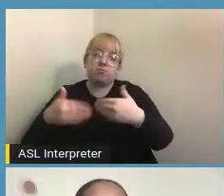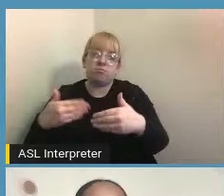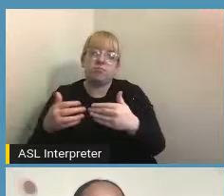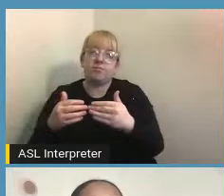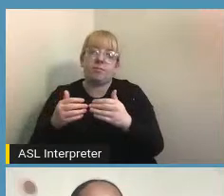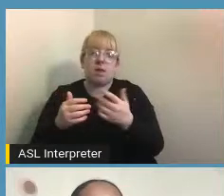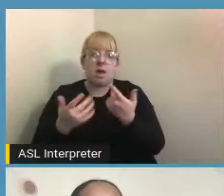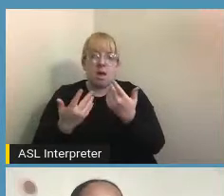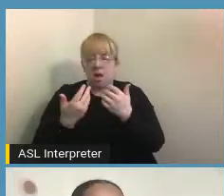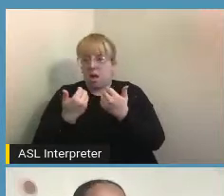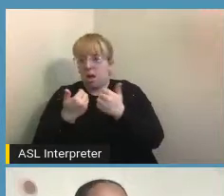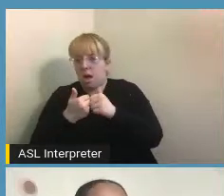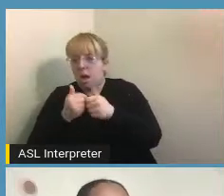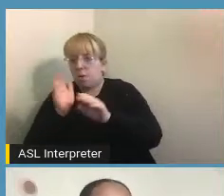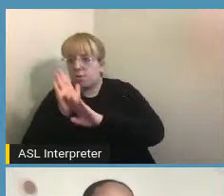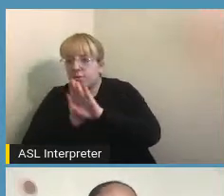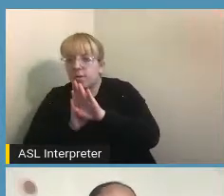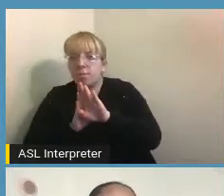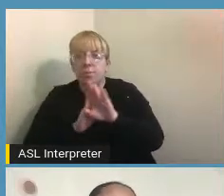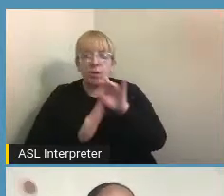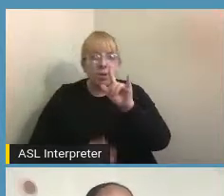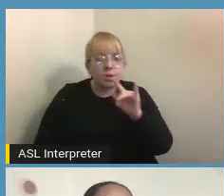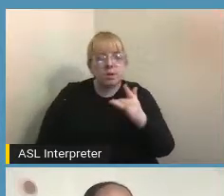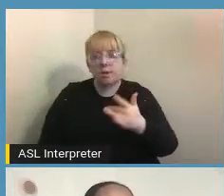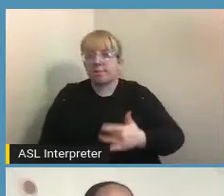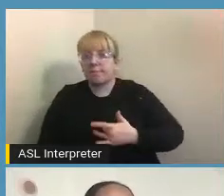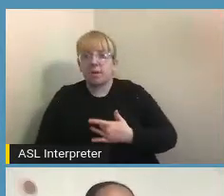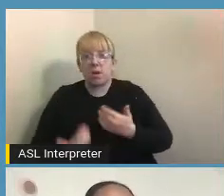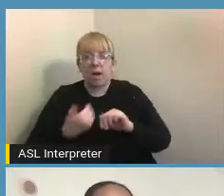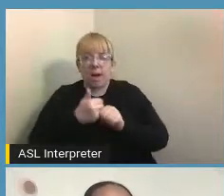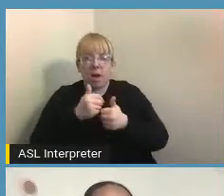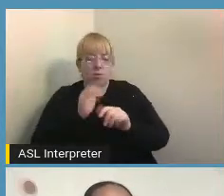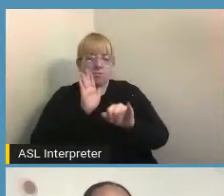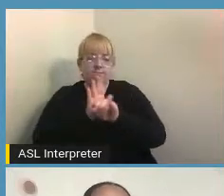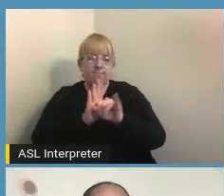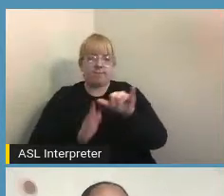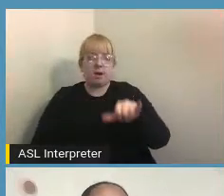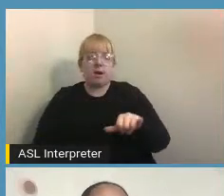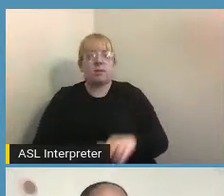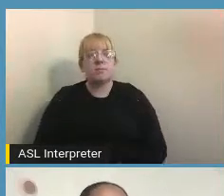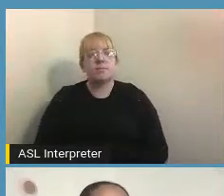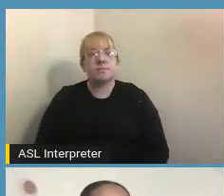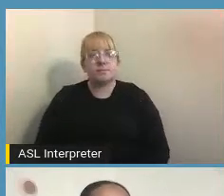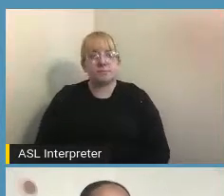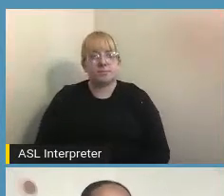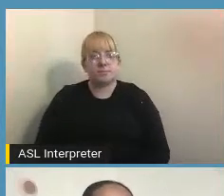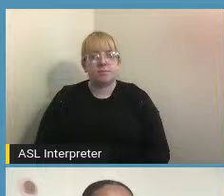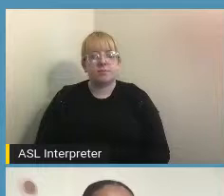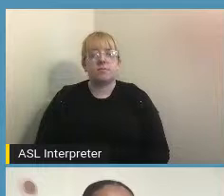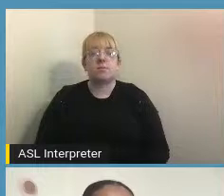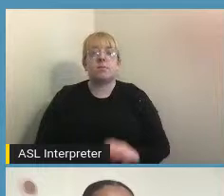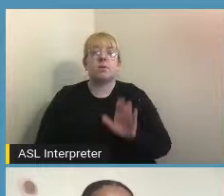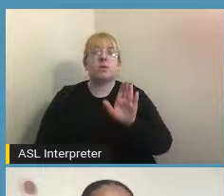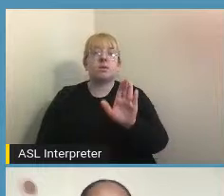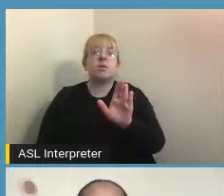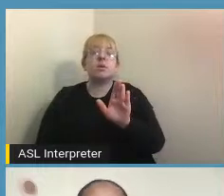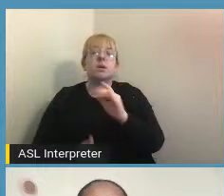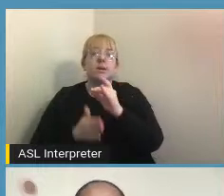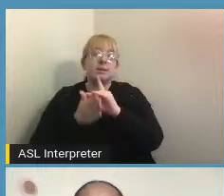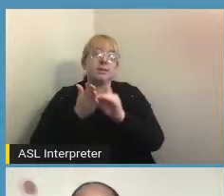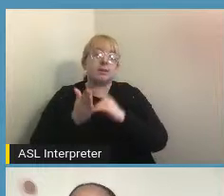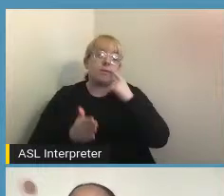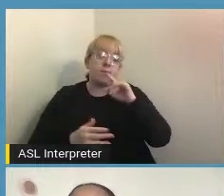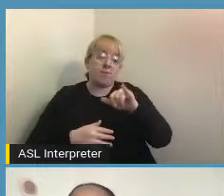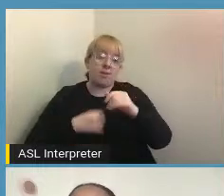with the look and feel. And so we'll go from start to finish. So our design for Hidden Herstory that year, we